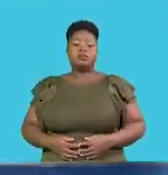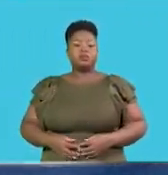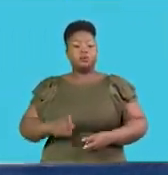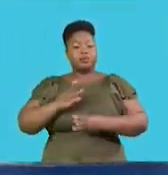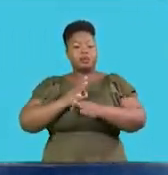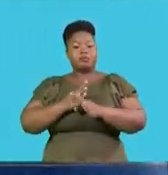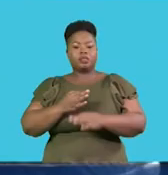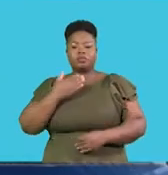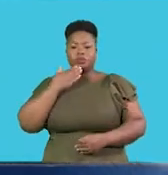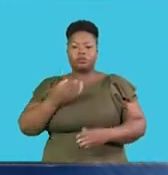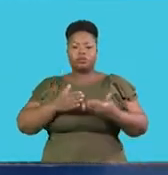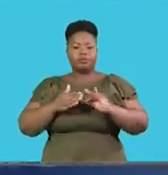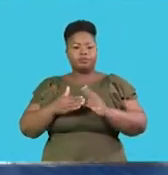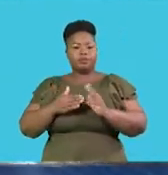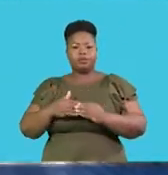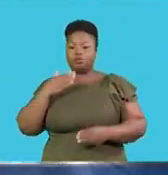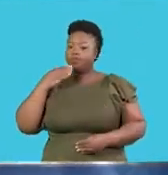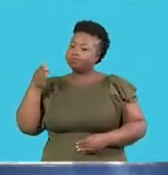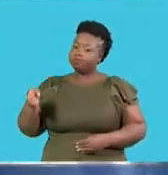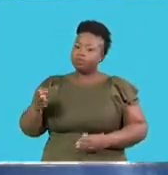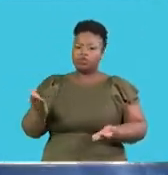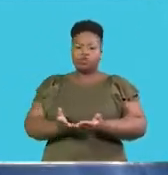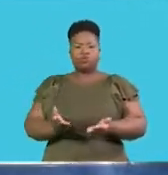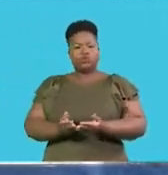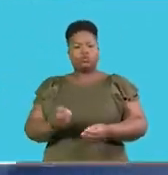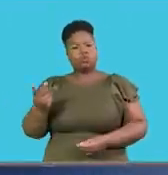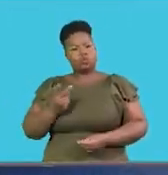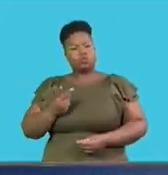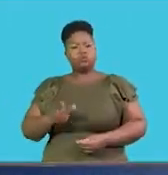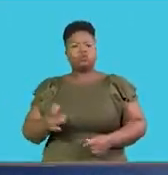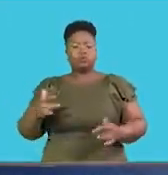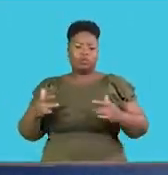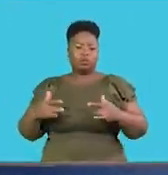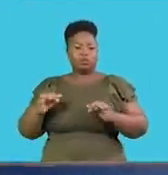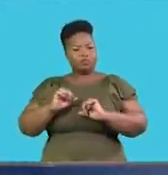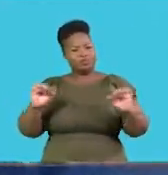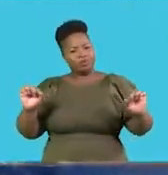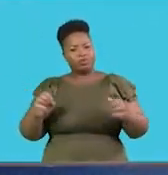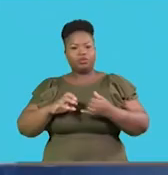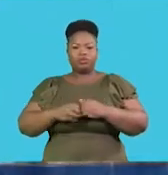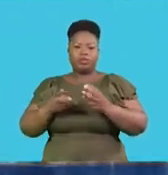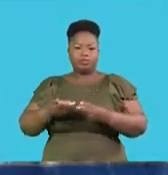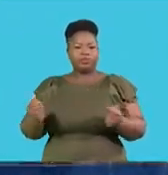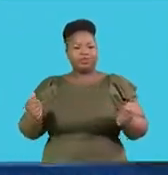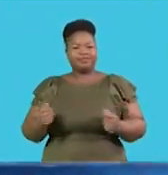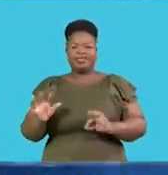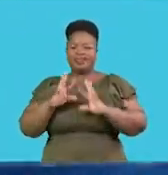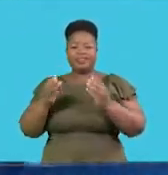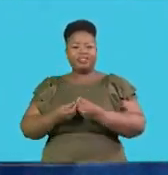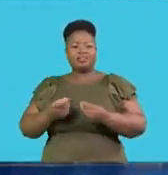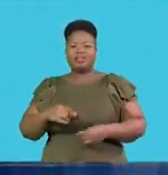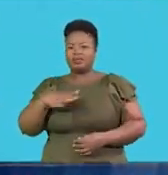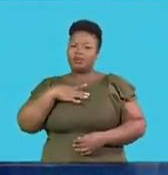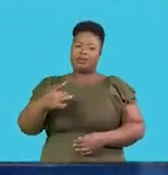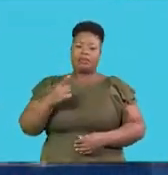Abazali nabahlali bavukele kwesi sikolo bezise ngaphambili iinkxalabo zabo bethetha ngezinto abangazithandiyo